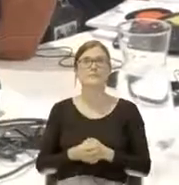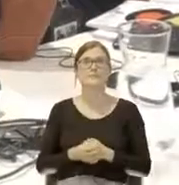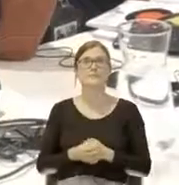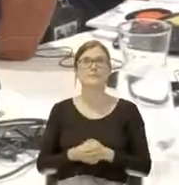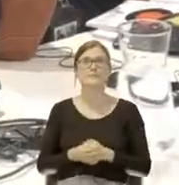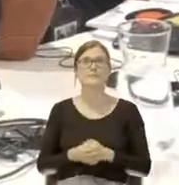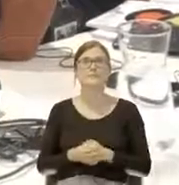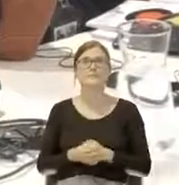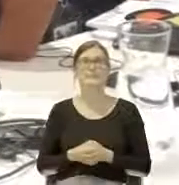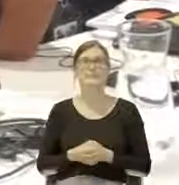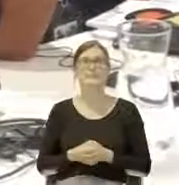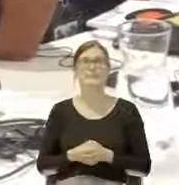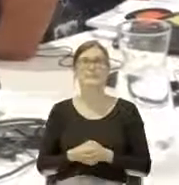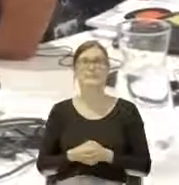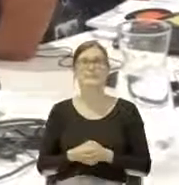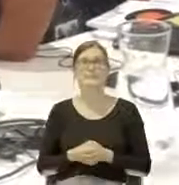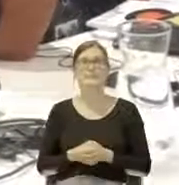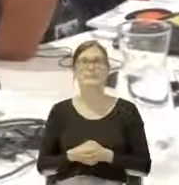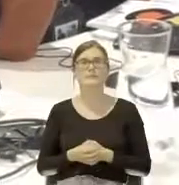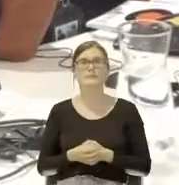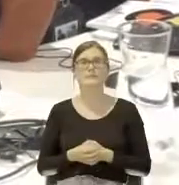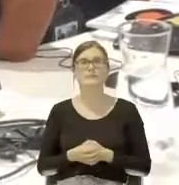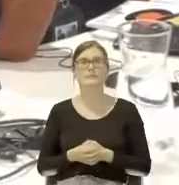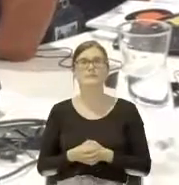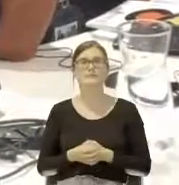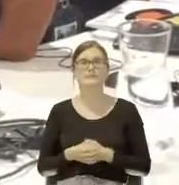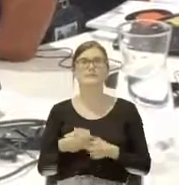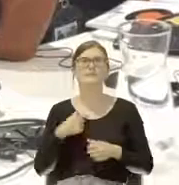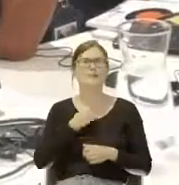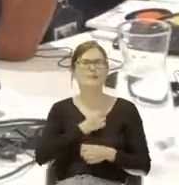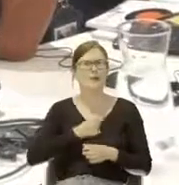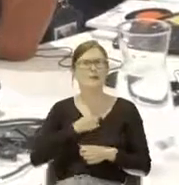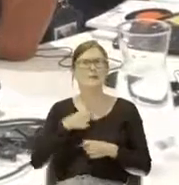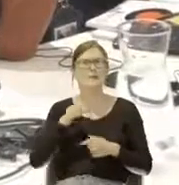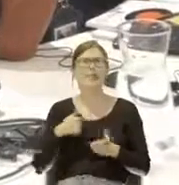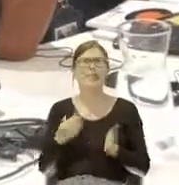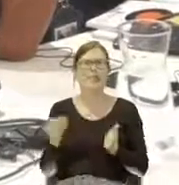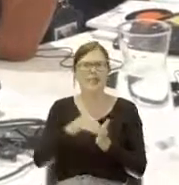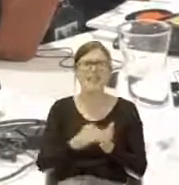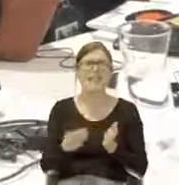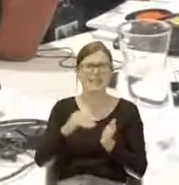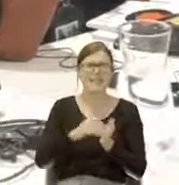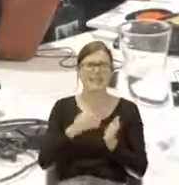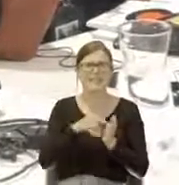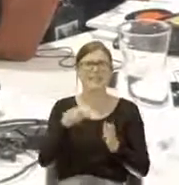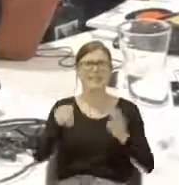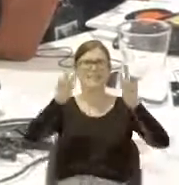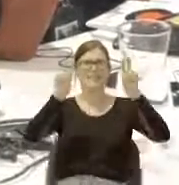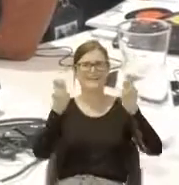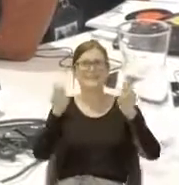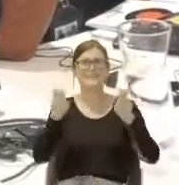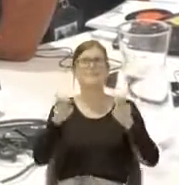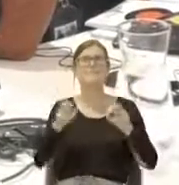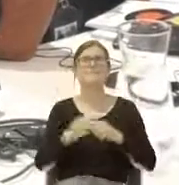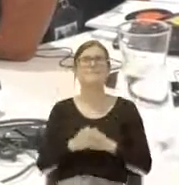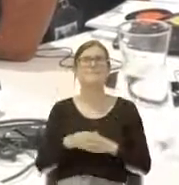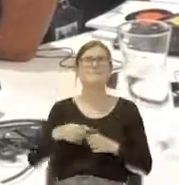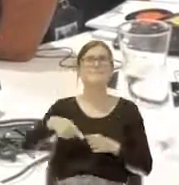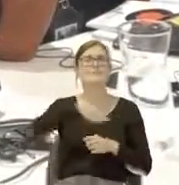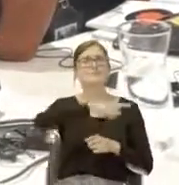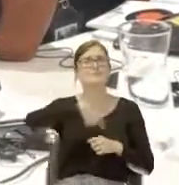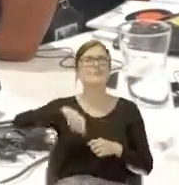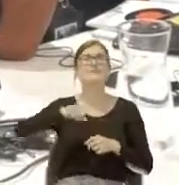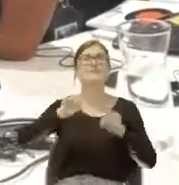to actively challenge the deeply racialized and patriarchal systems that still rule our societies. And I'm